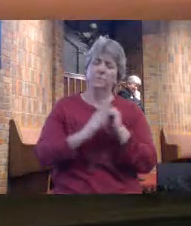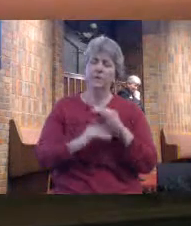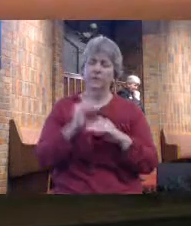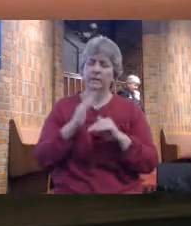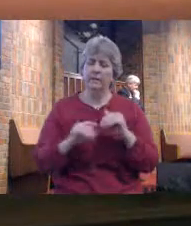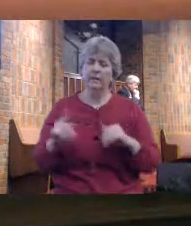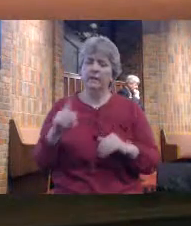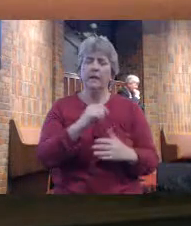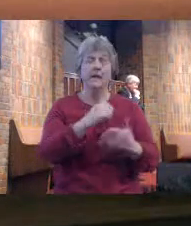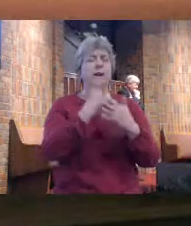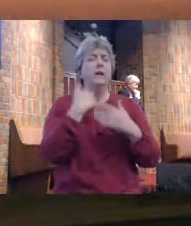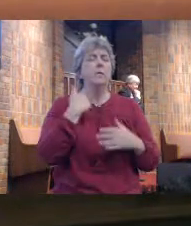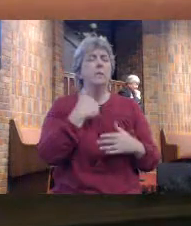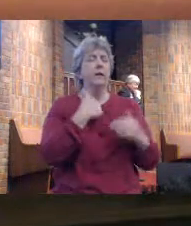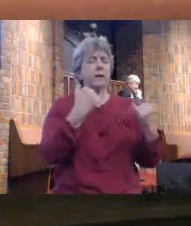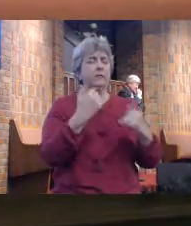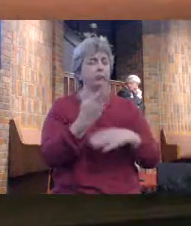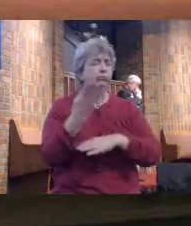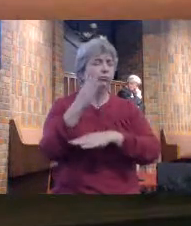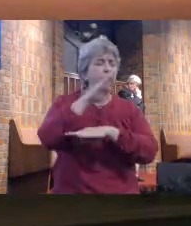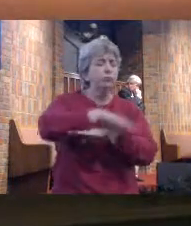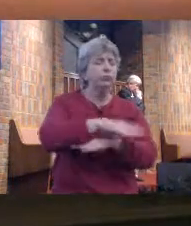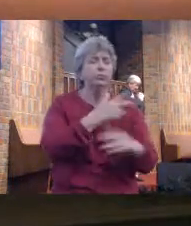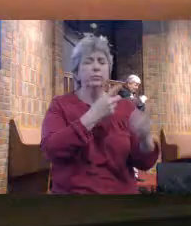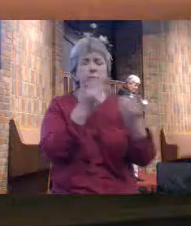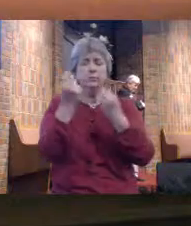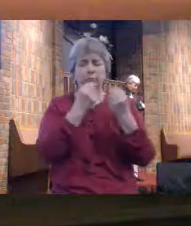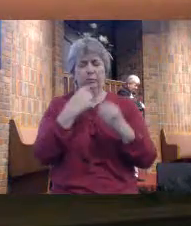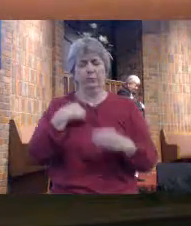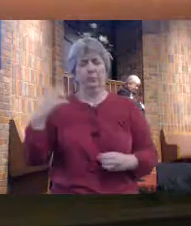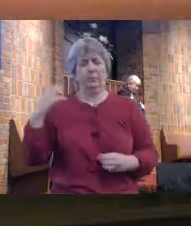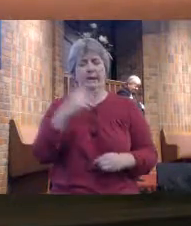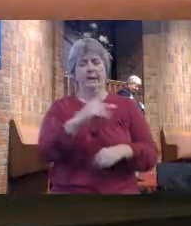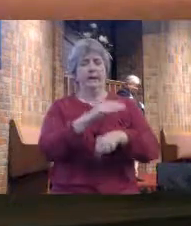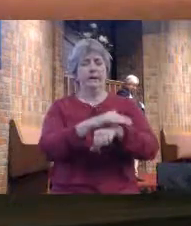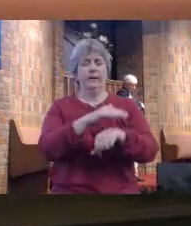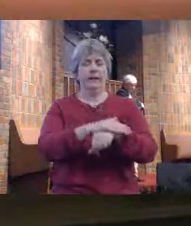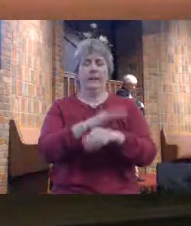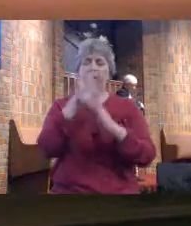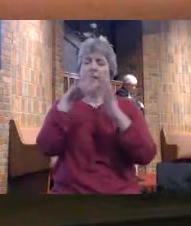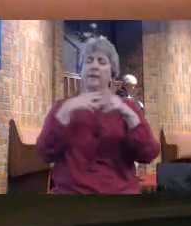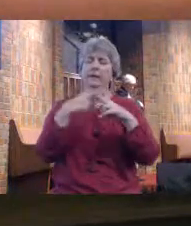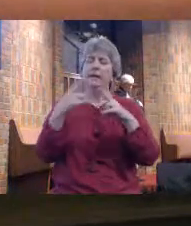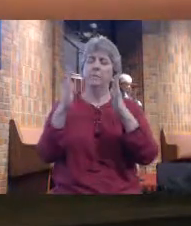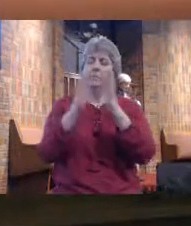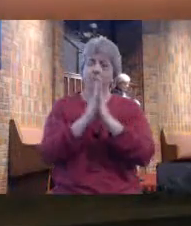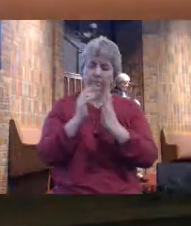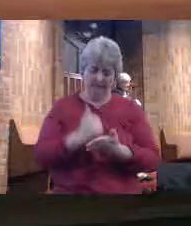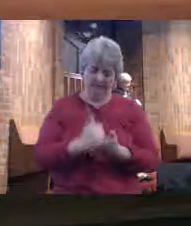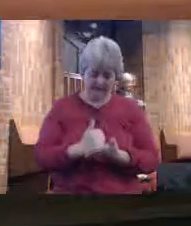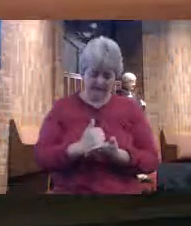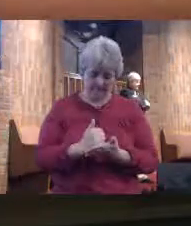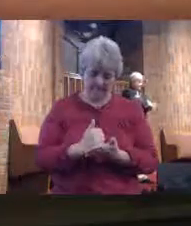Be with us as we go throughout this afternoon and bring us back tonight, if it be your will. In Jesus' name, amen.